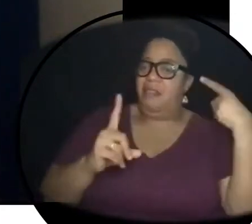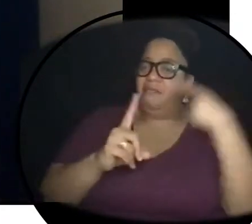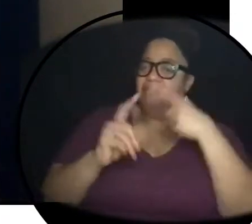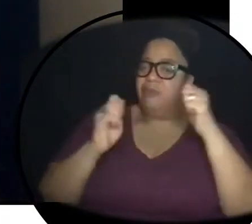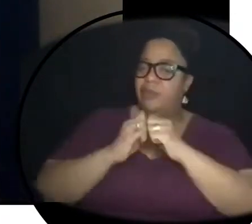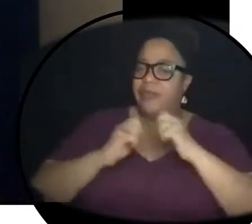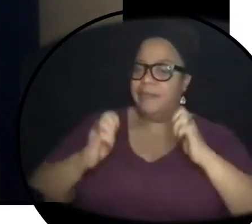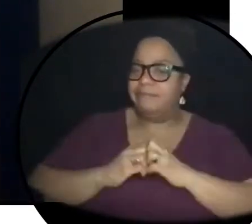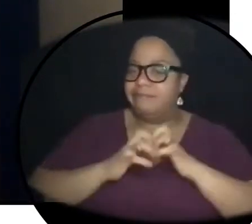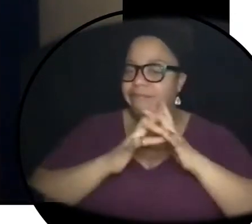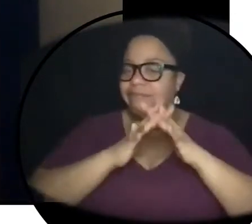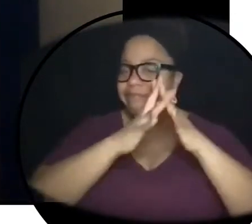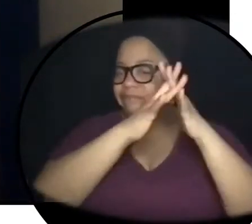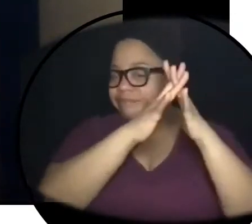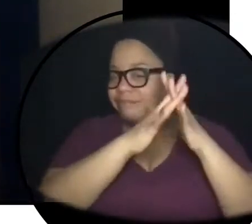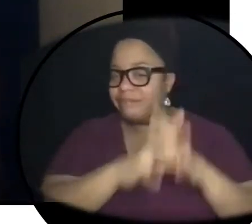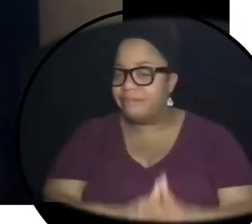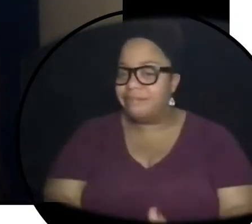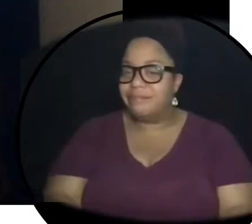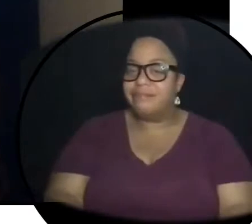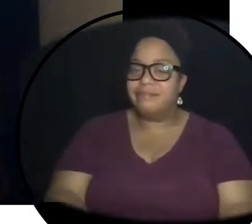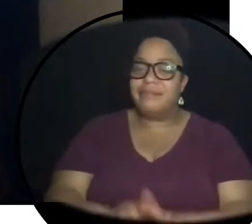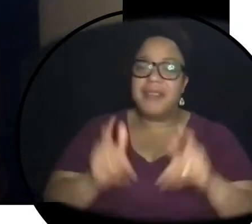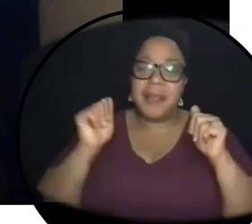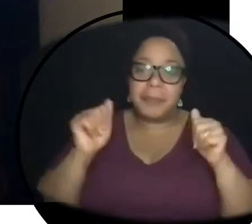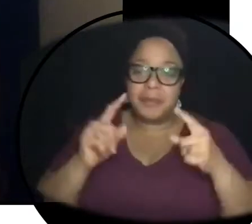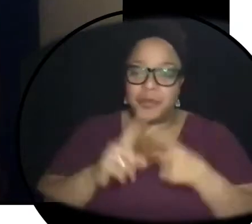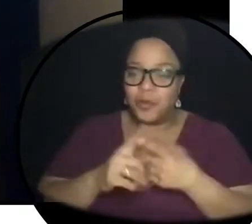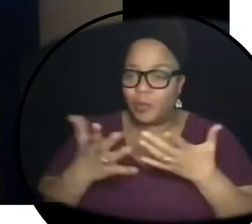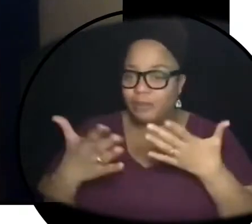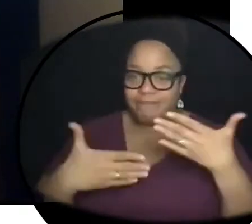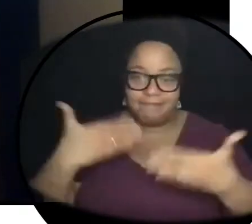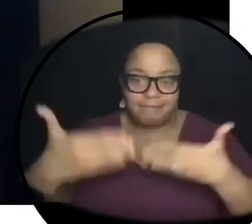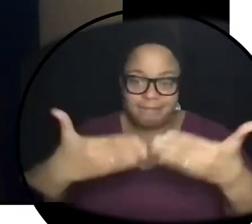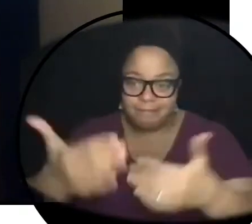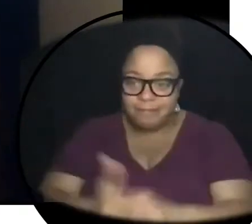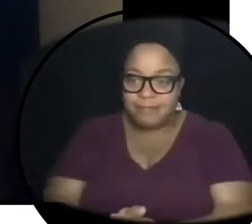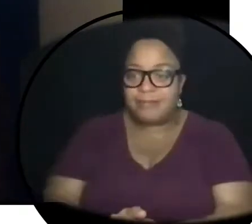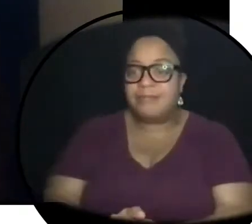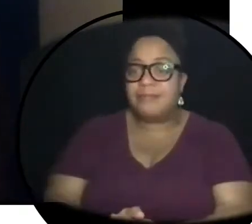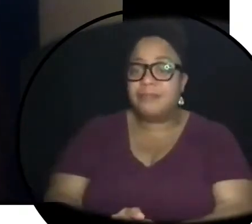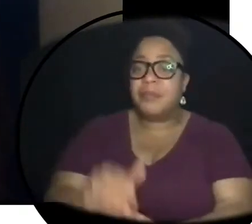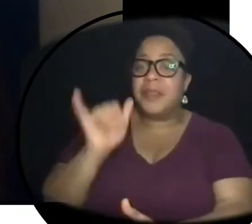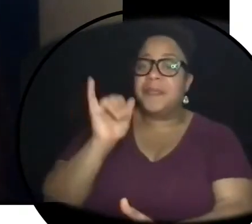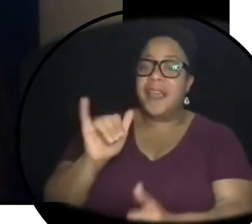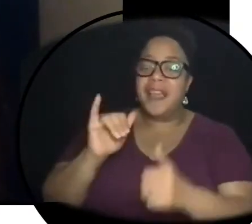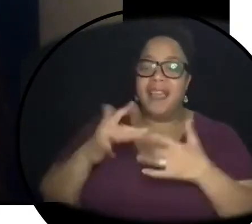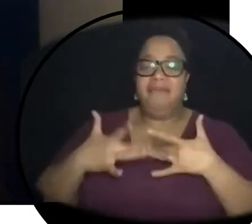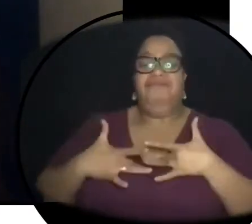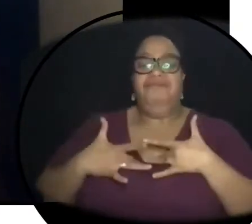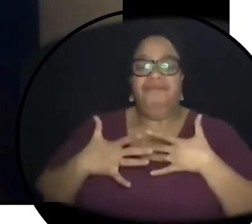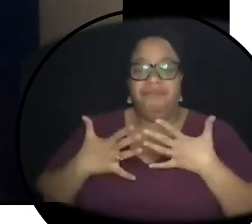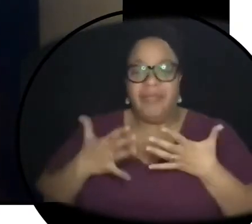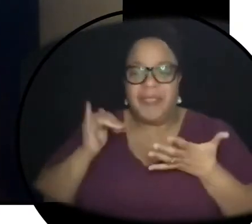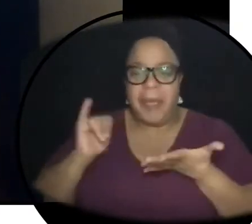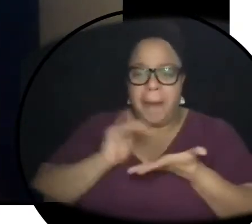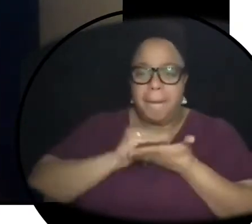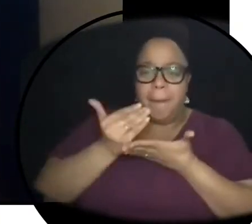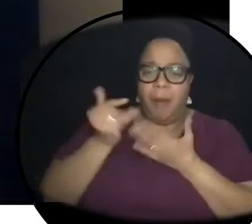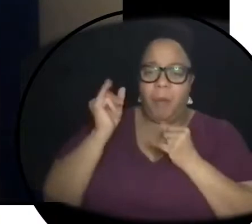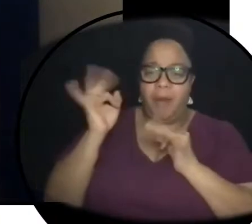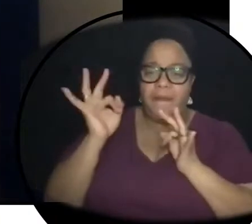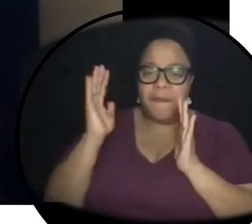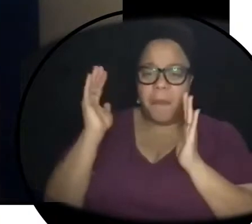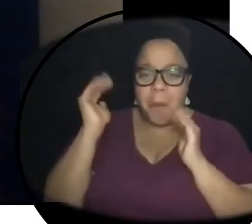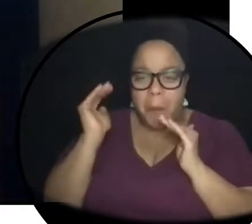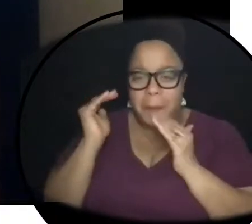otherwise, what is the point of doing the work we're doing? But I think for me, when it comes to learning, when it comes to creating